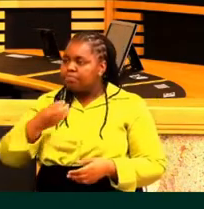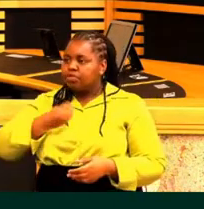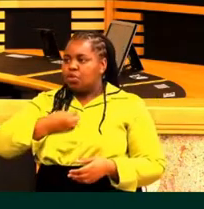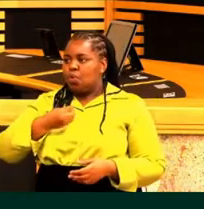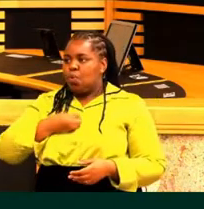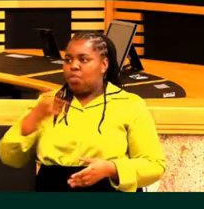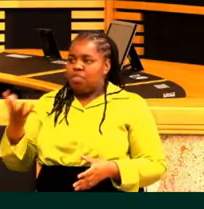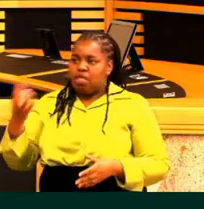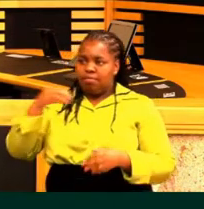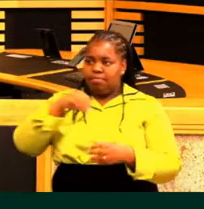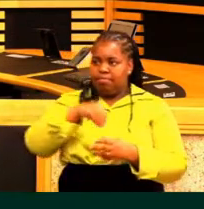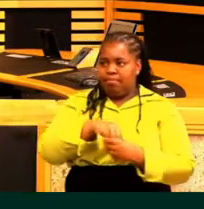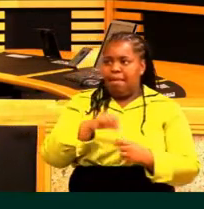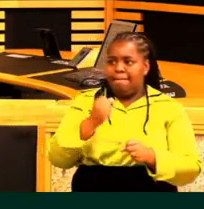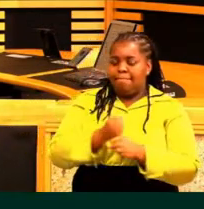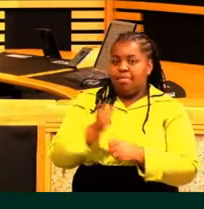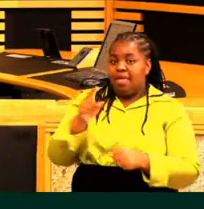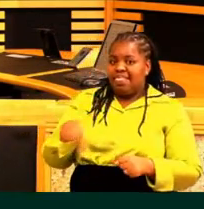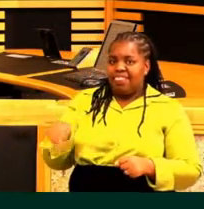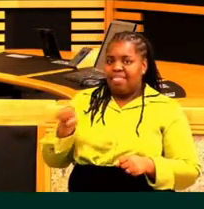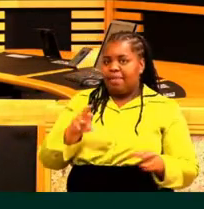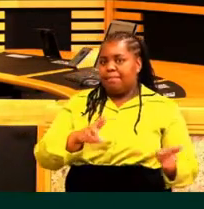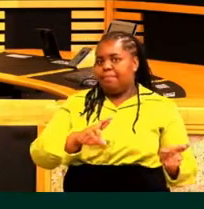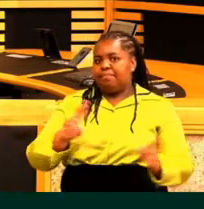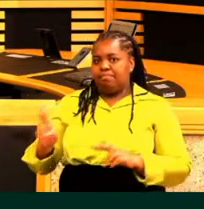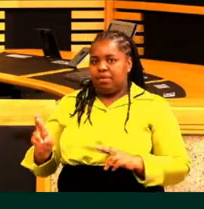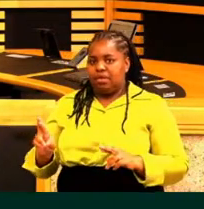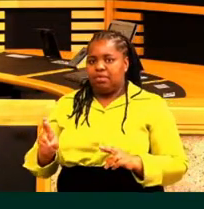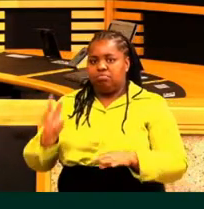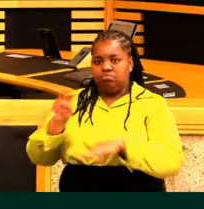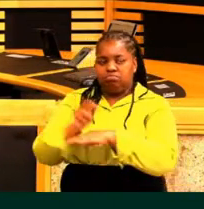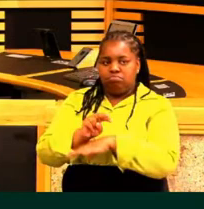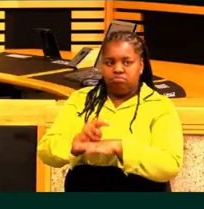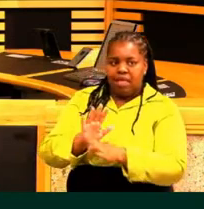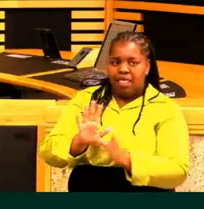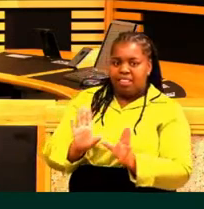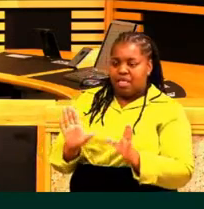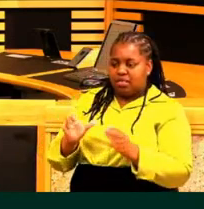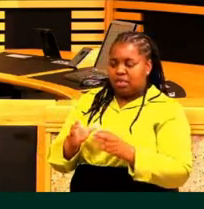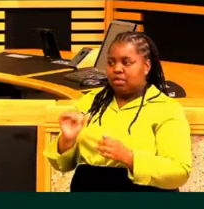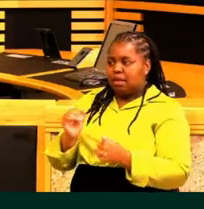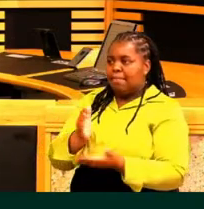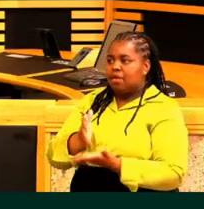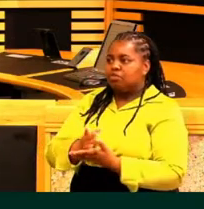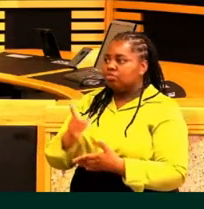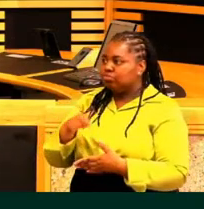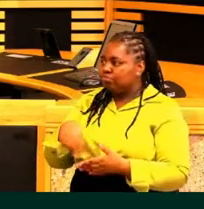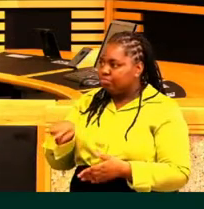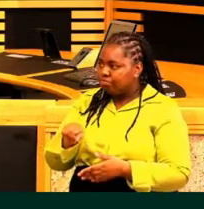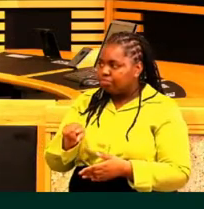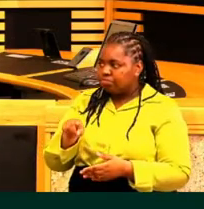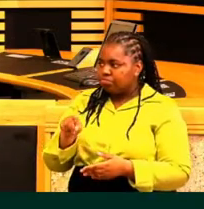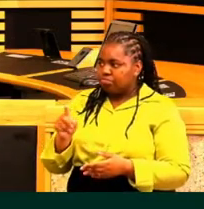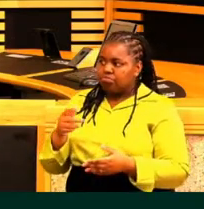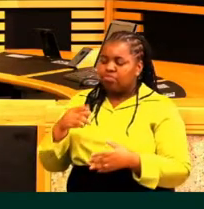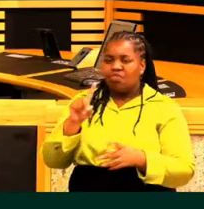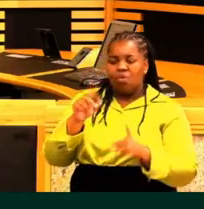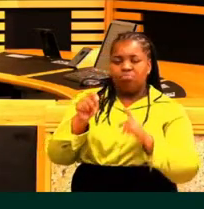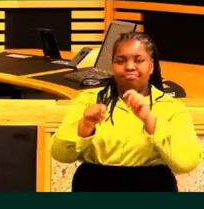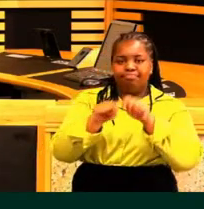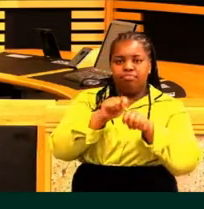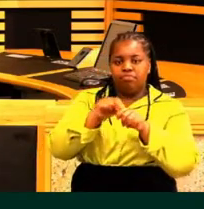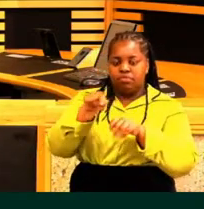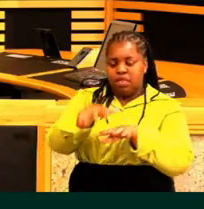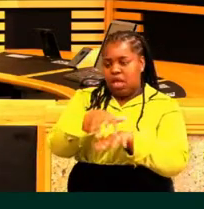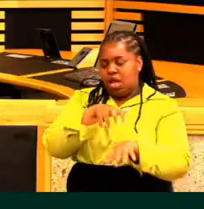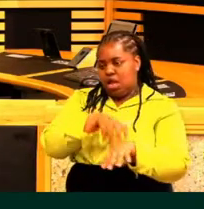making them ready to modernize the sector in order to ensure the agenda for the revitalization of the